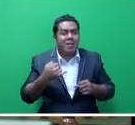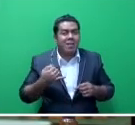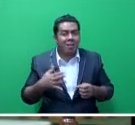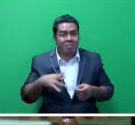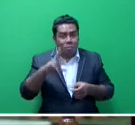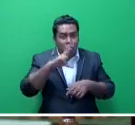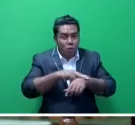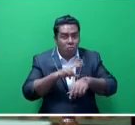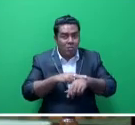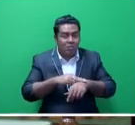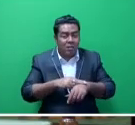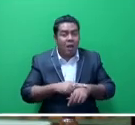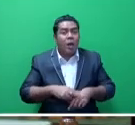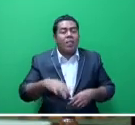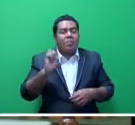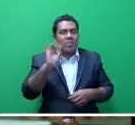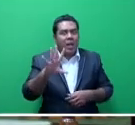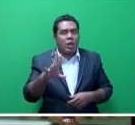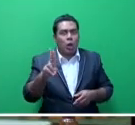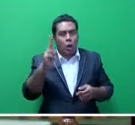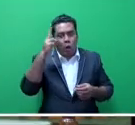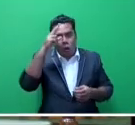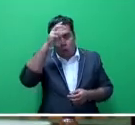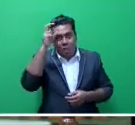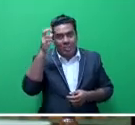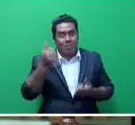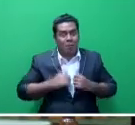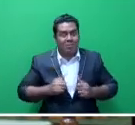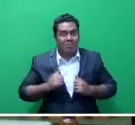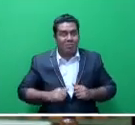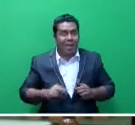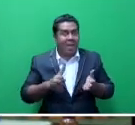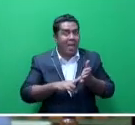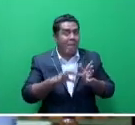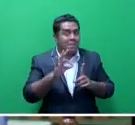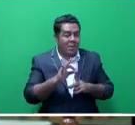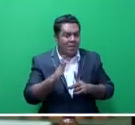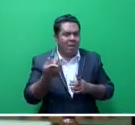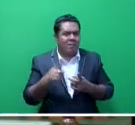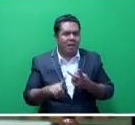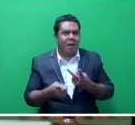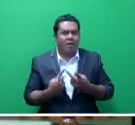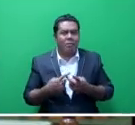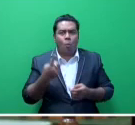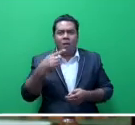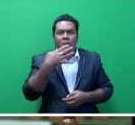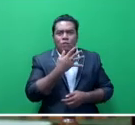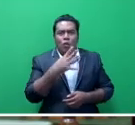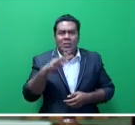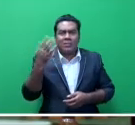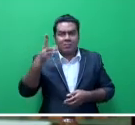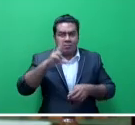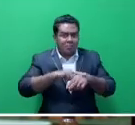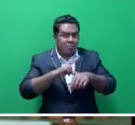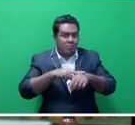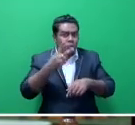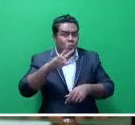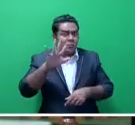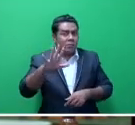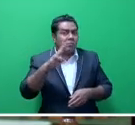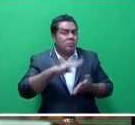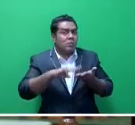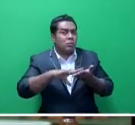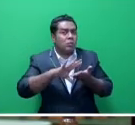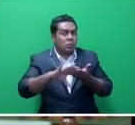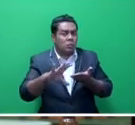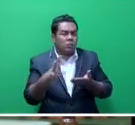10 nurse practitioners, 43 midwives, and 114 doctors. $25 million is specifically